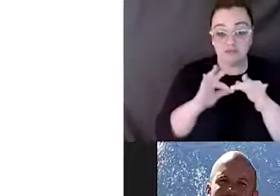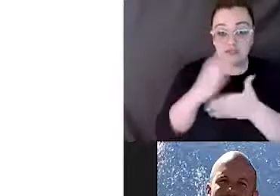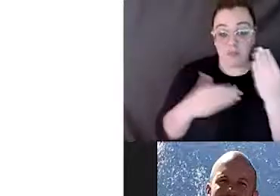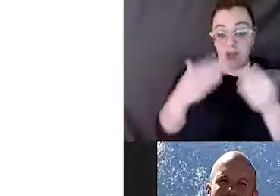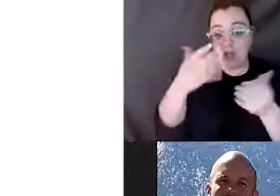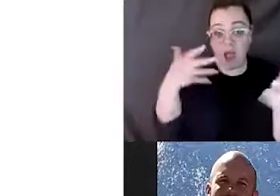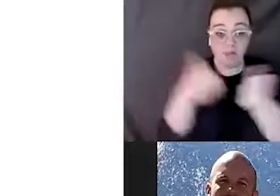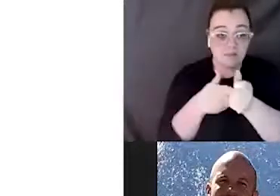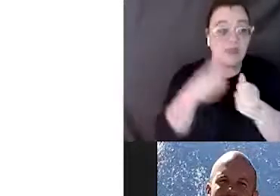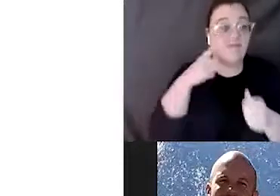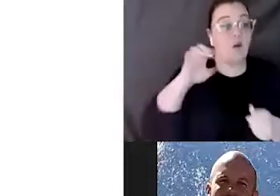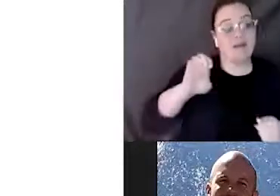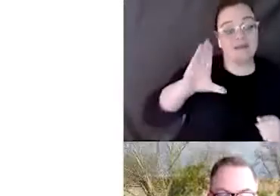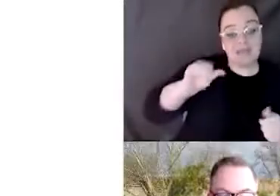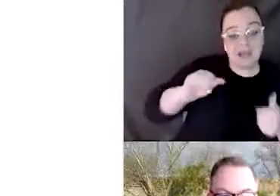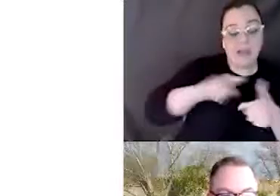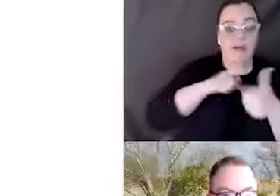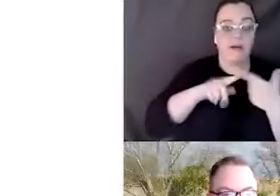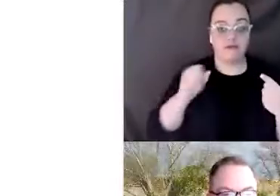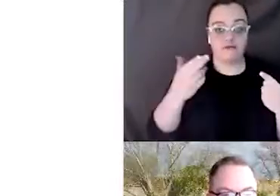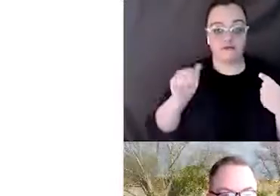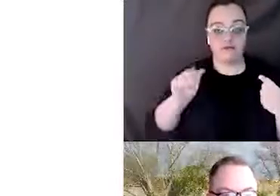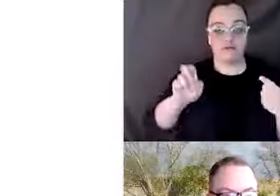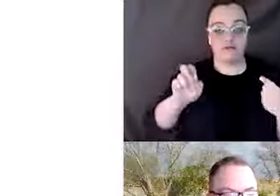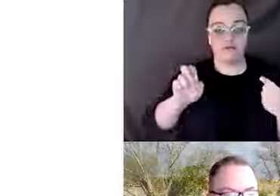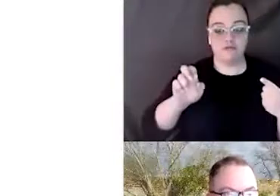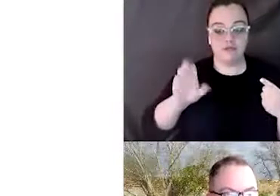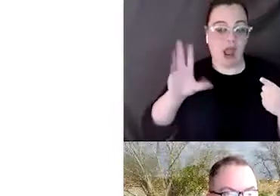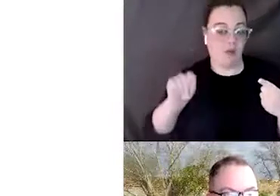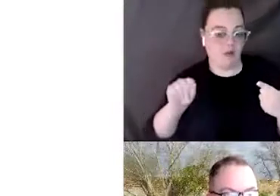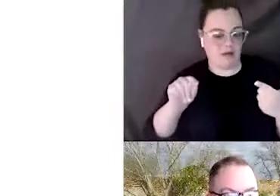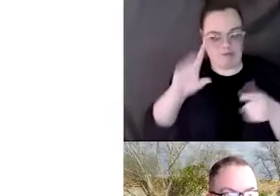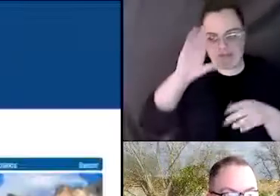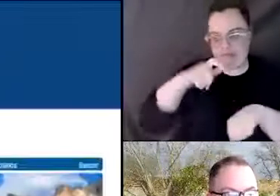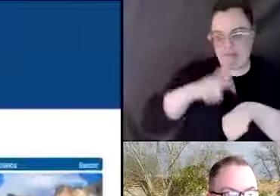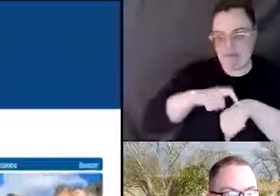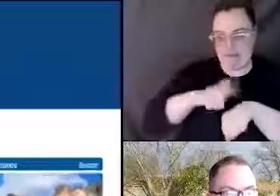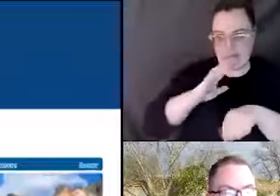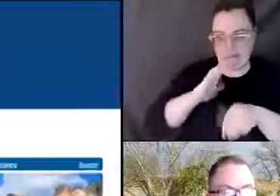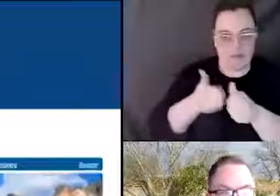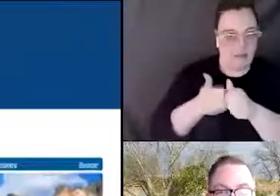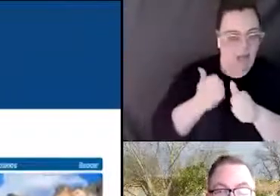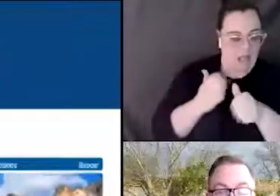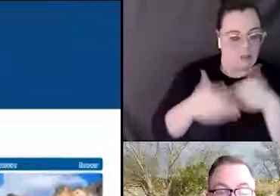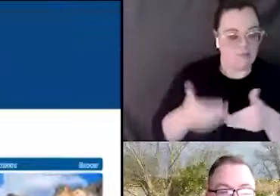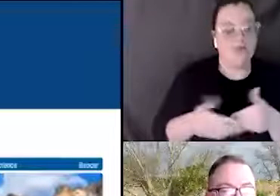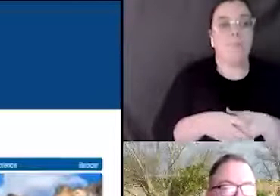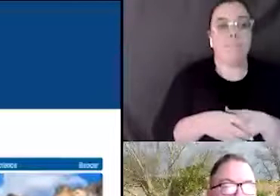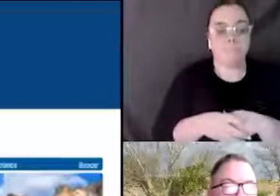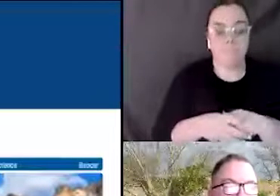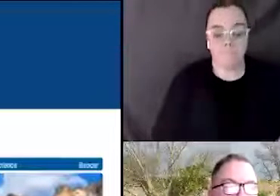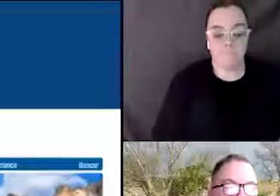and ShakeOut this year. And given the time, we're running a little bit behind. Just want to